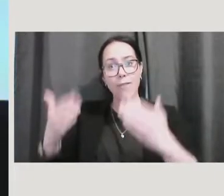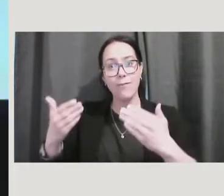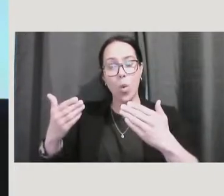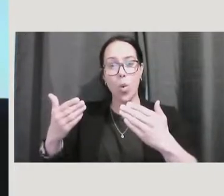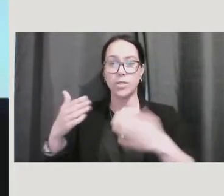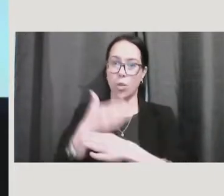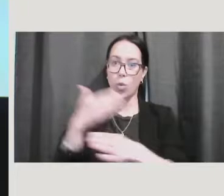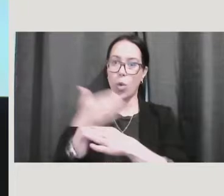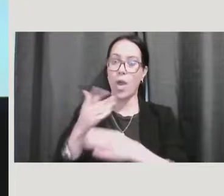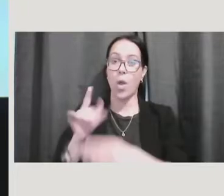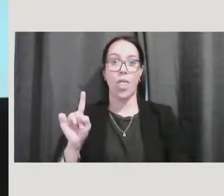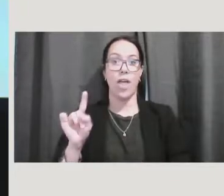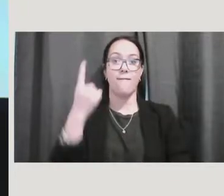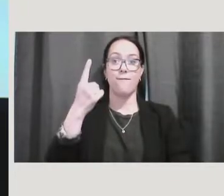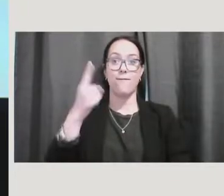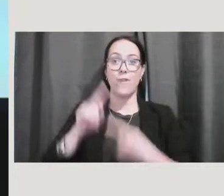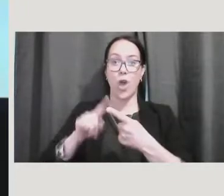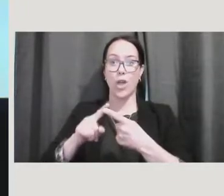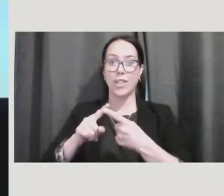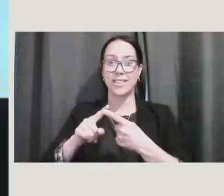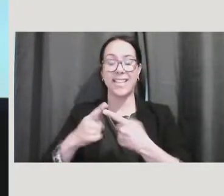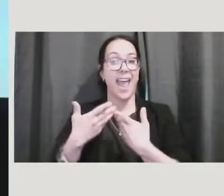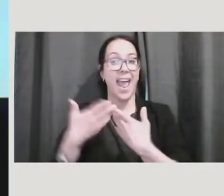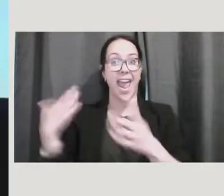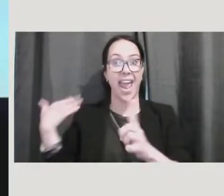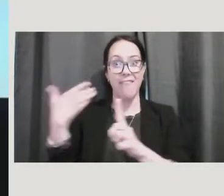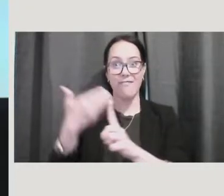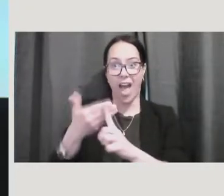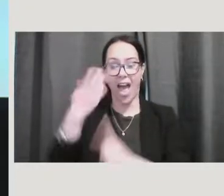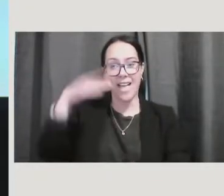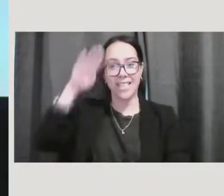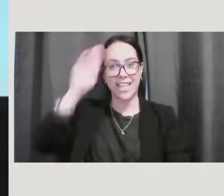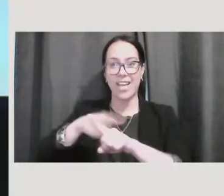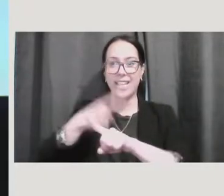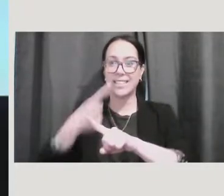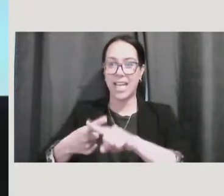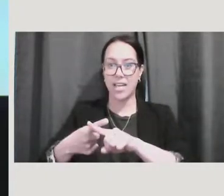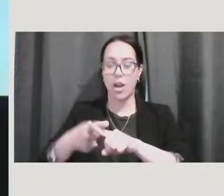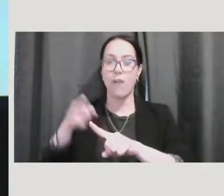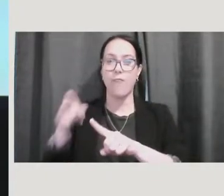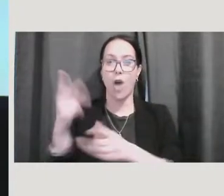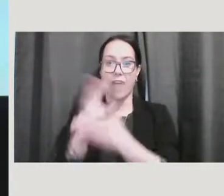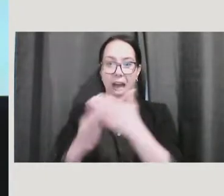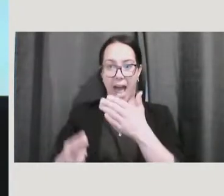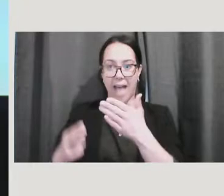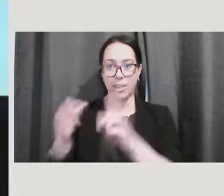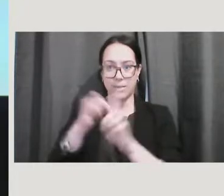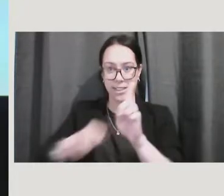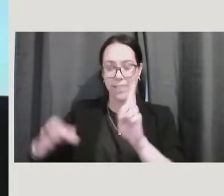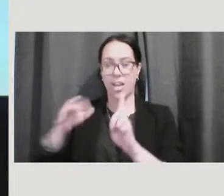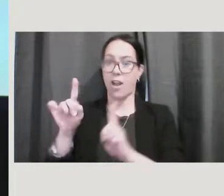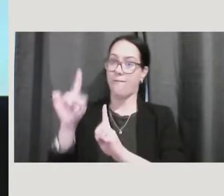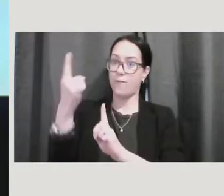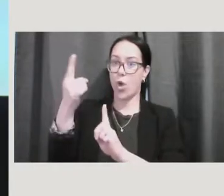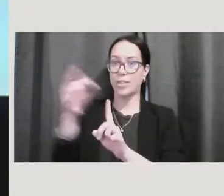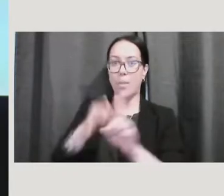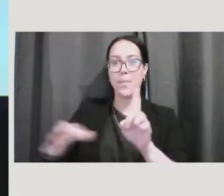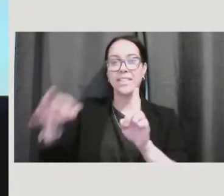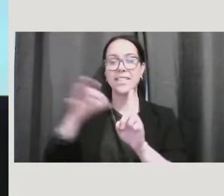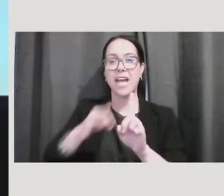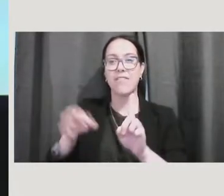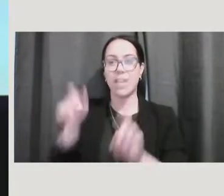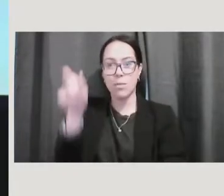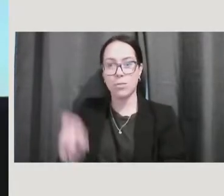Pacific chief executive of the ministry of Arts culture and Heritage the first Pacific chief executive of any government